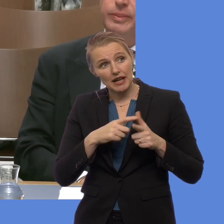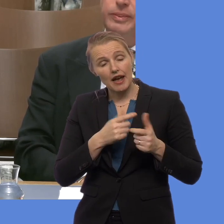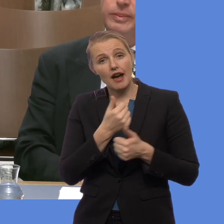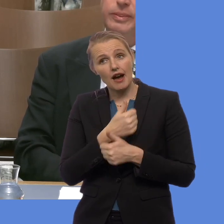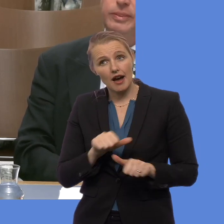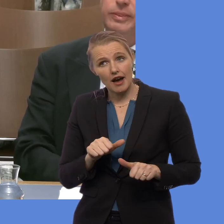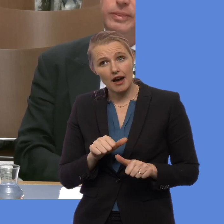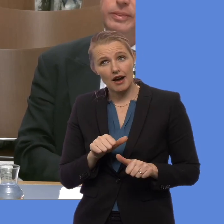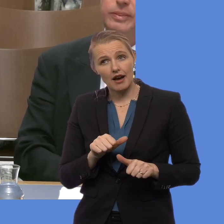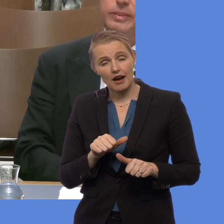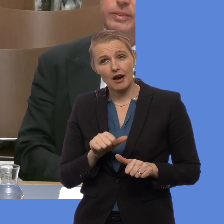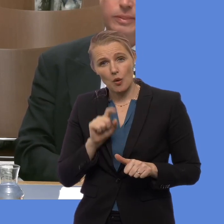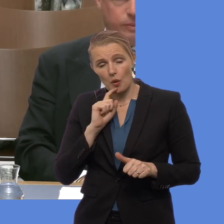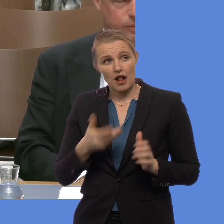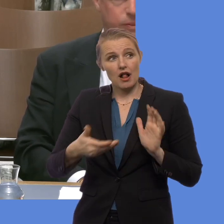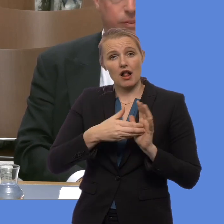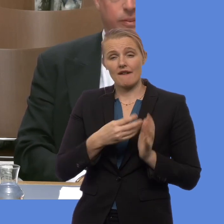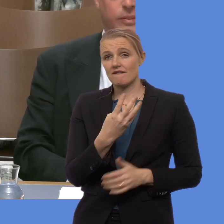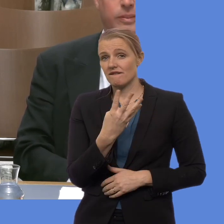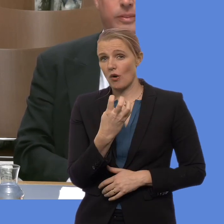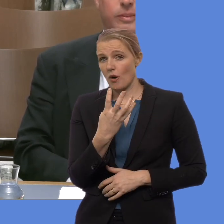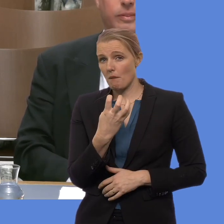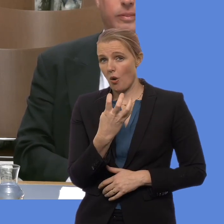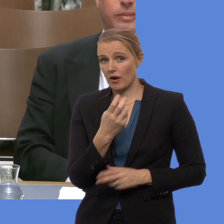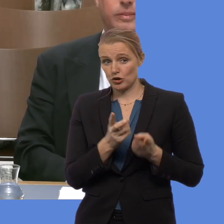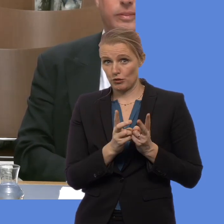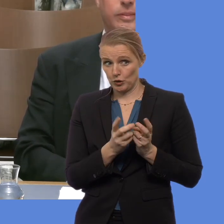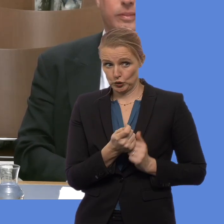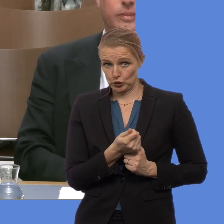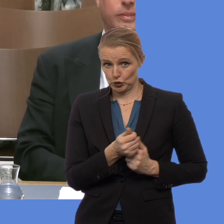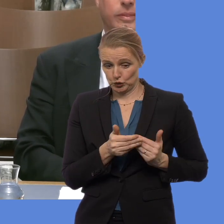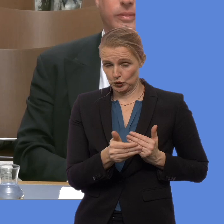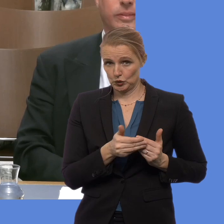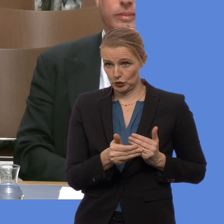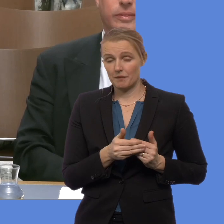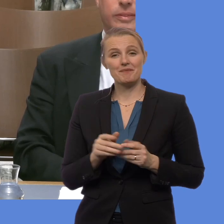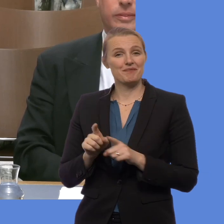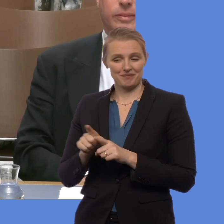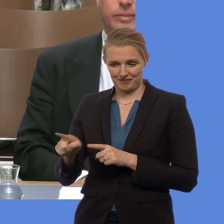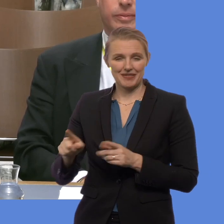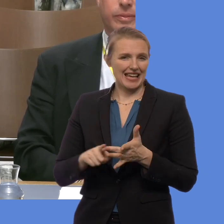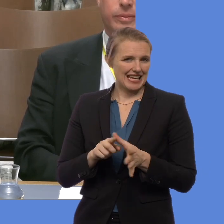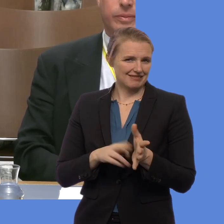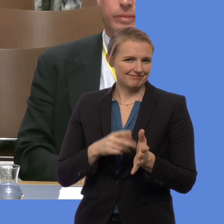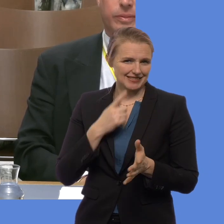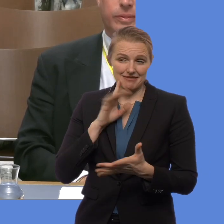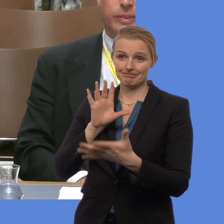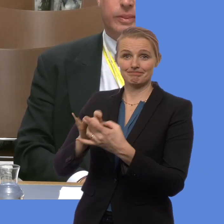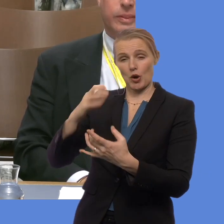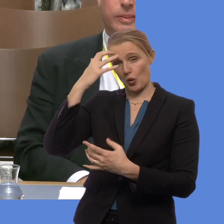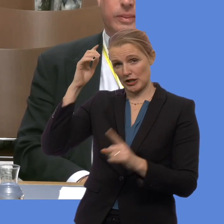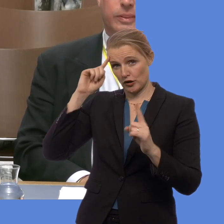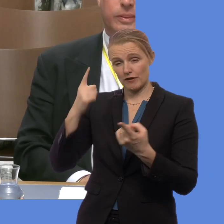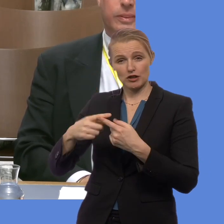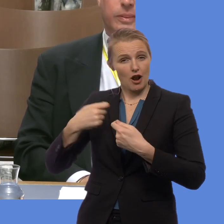on board 4 more interpreters in the near future. As Ian has mentioned, we have linked up with Queen's recently